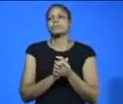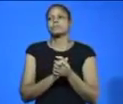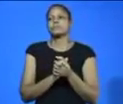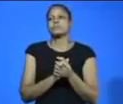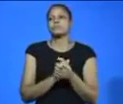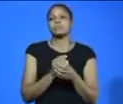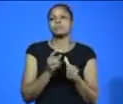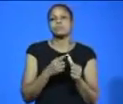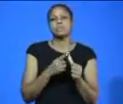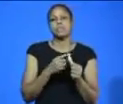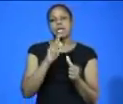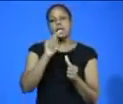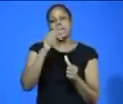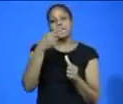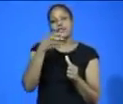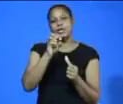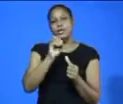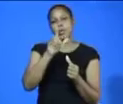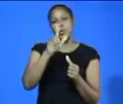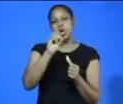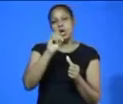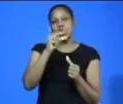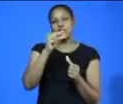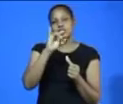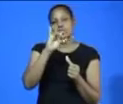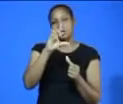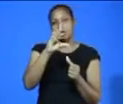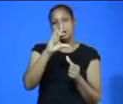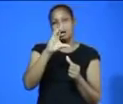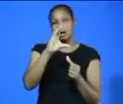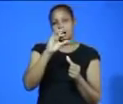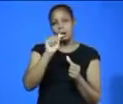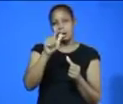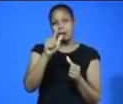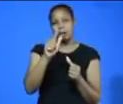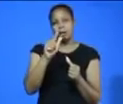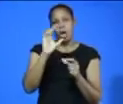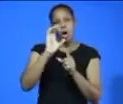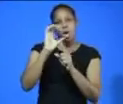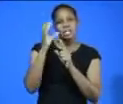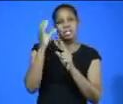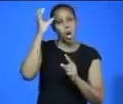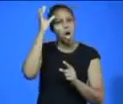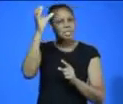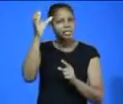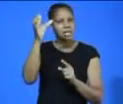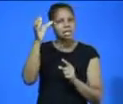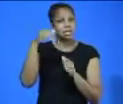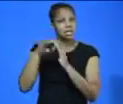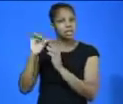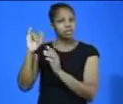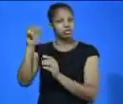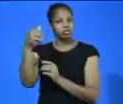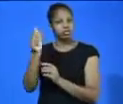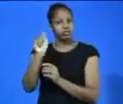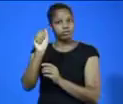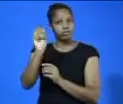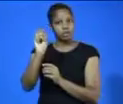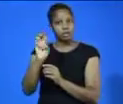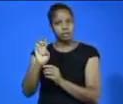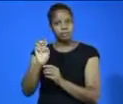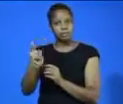The theological context of our text in James. There is a